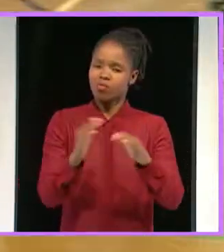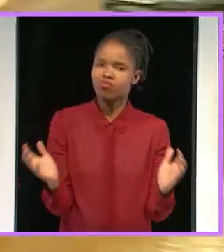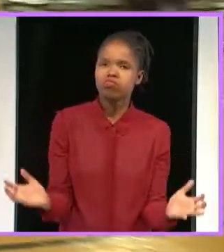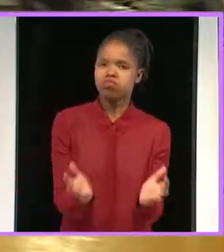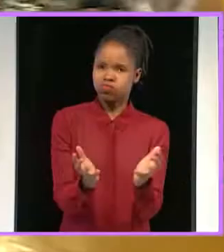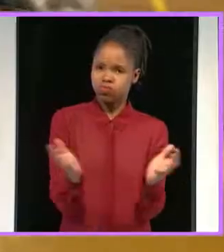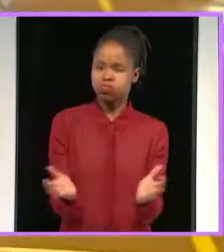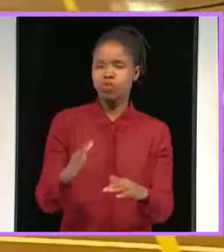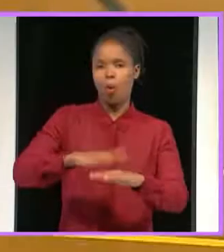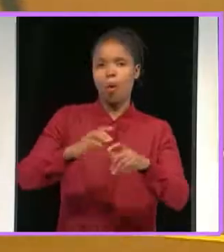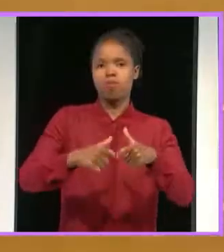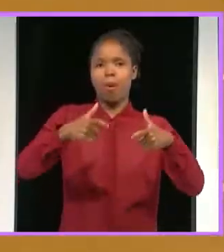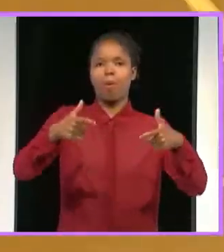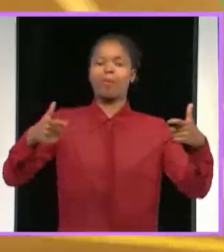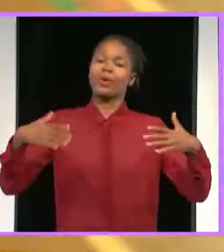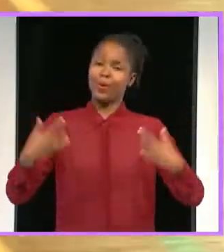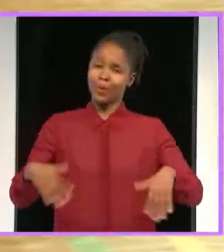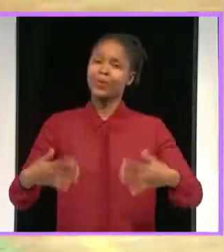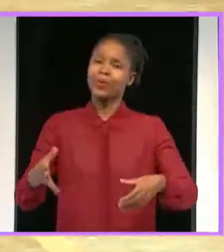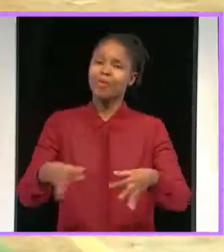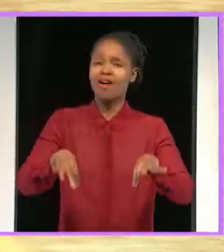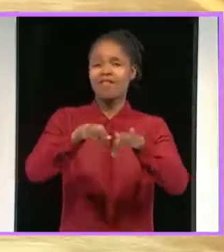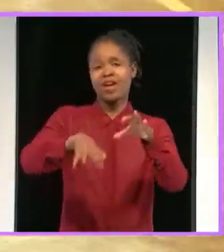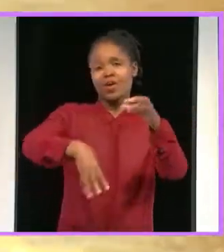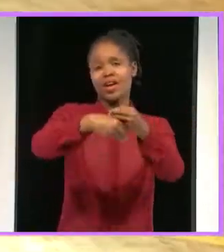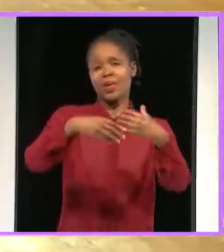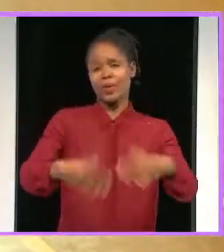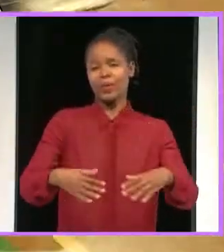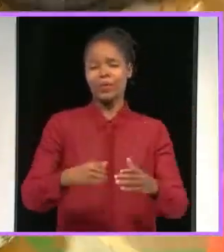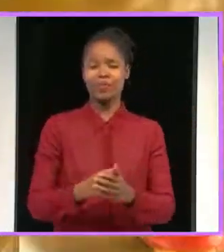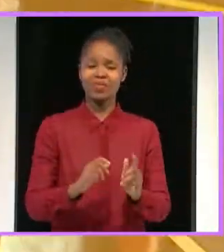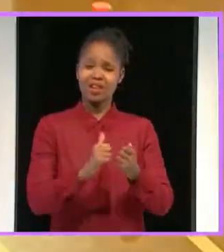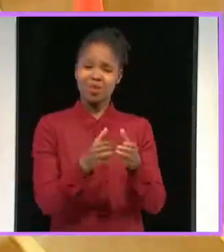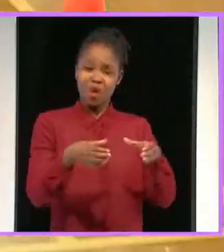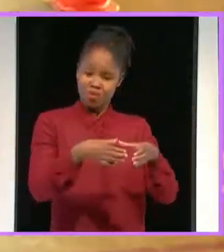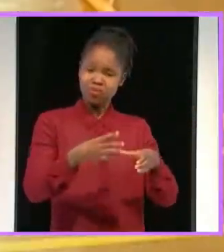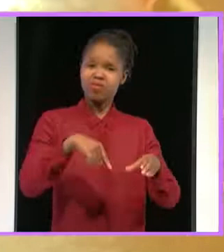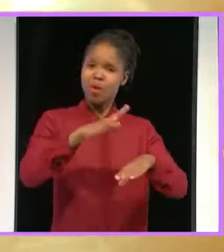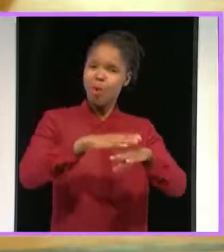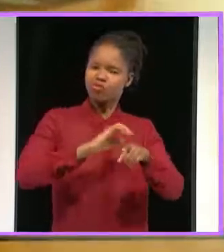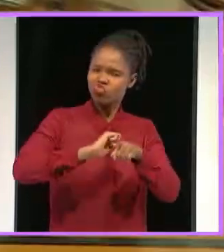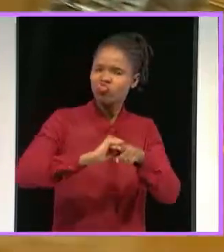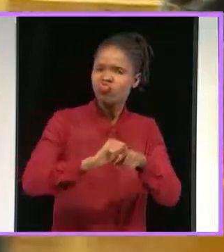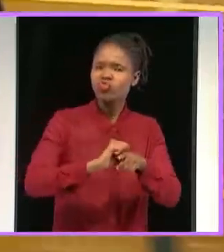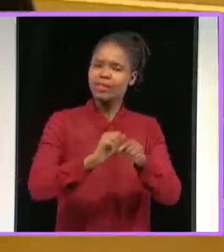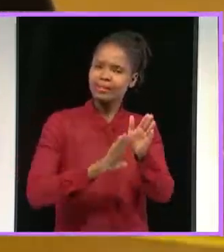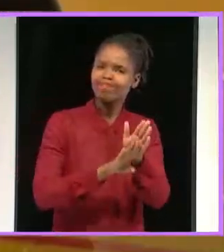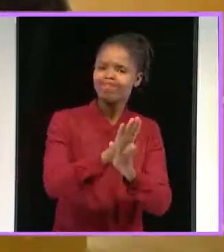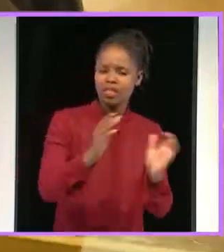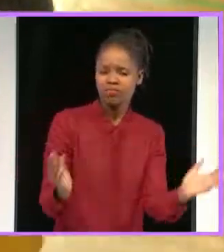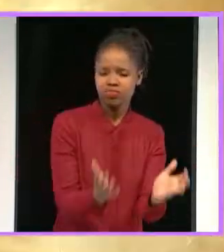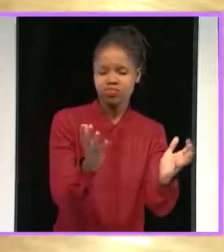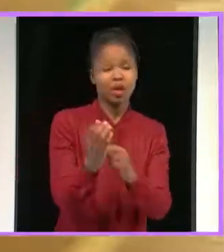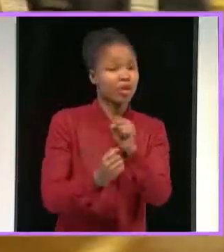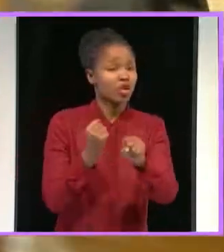capital. Training and development in the sport, you've been doing it for long, but we obviously need